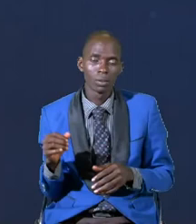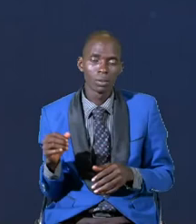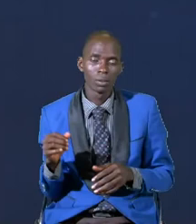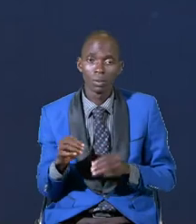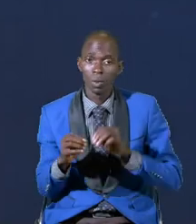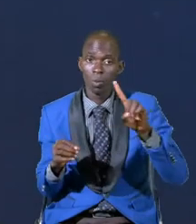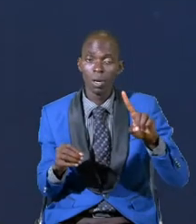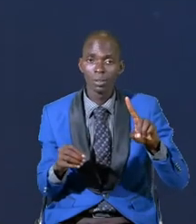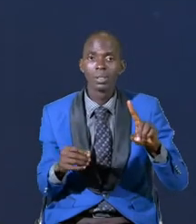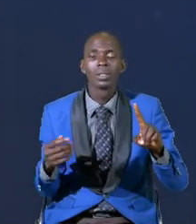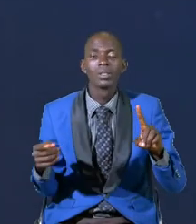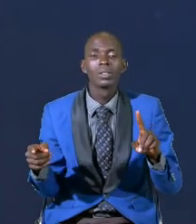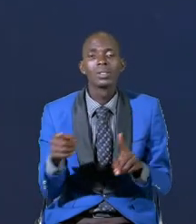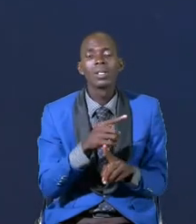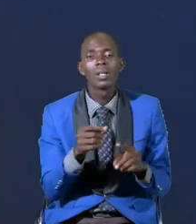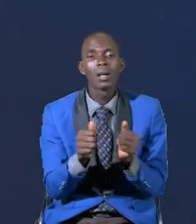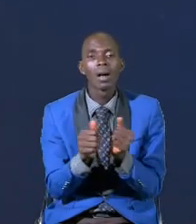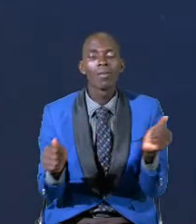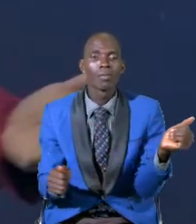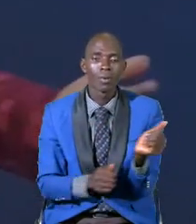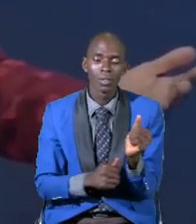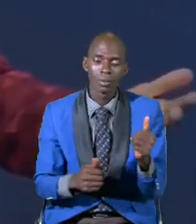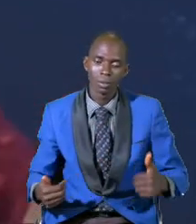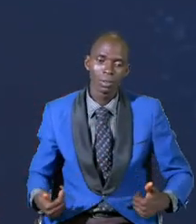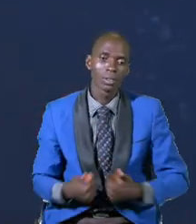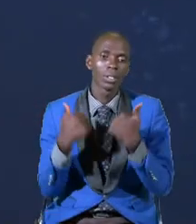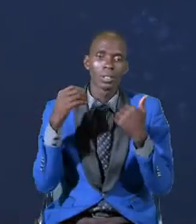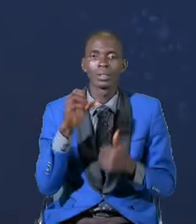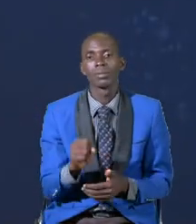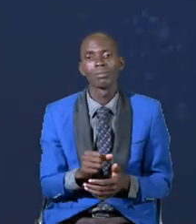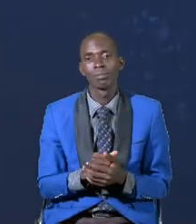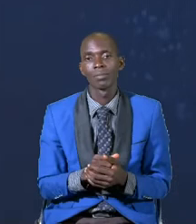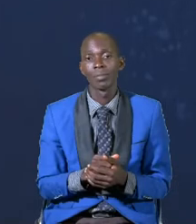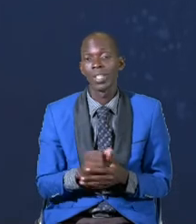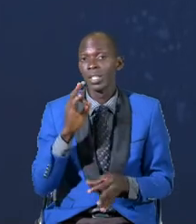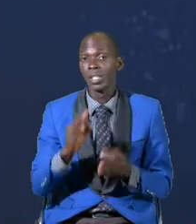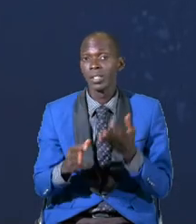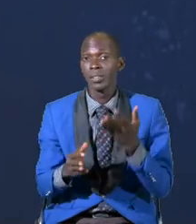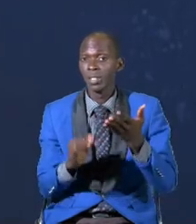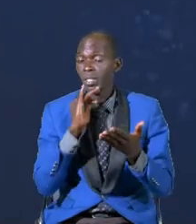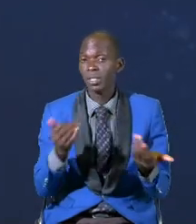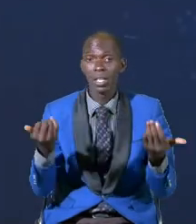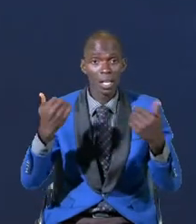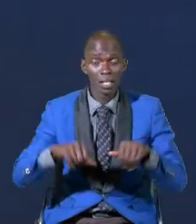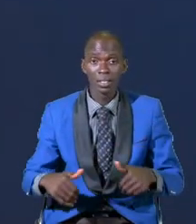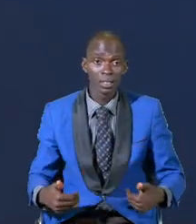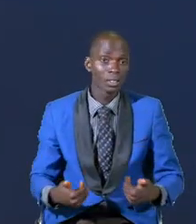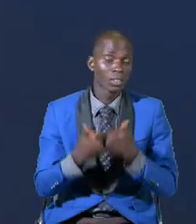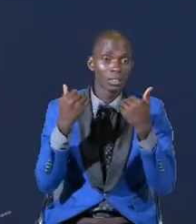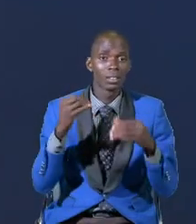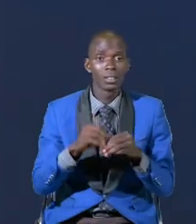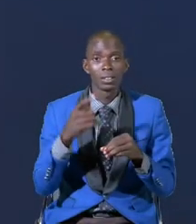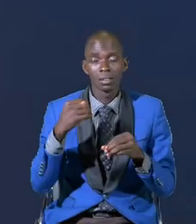challenges. Avoid challenges. If there's any challenge in their career, any challenge in